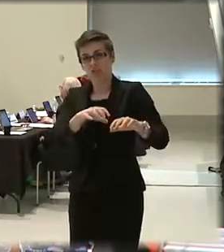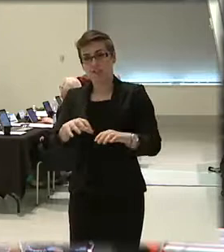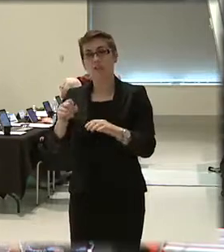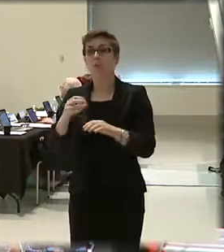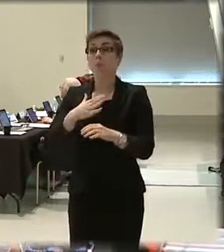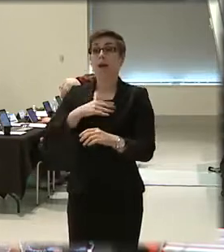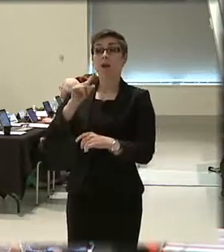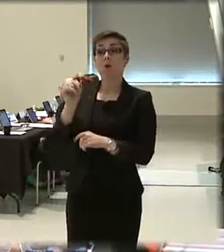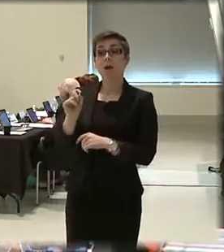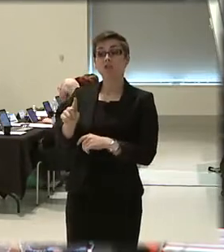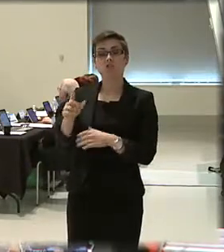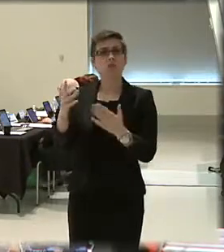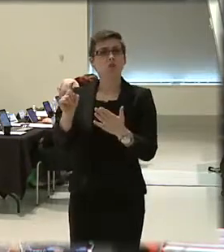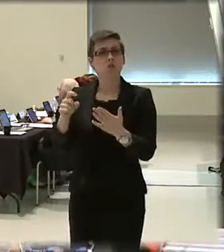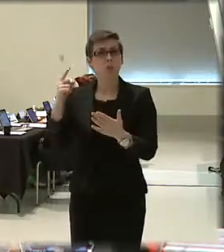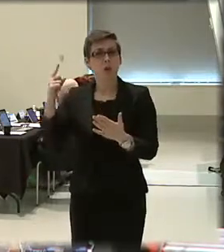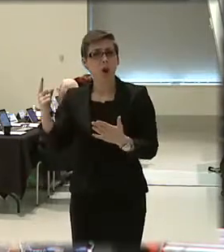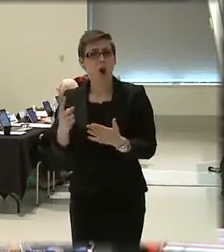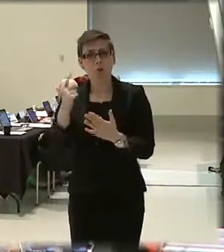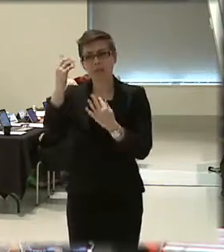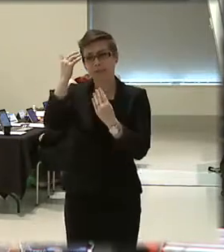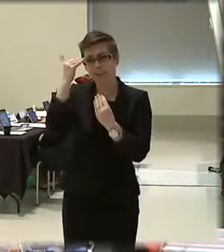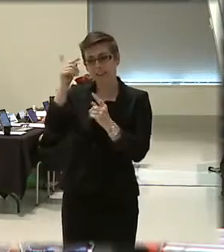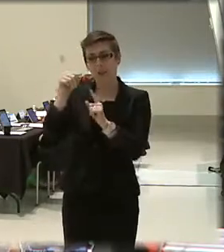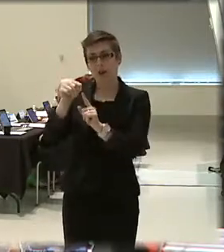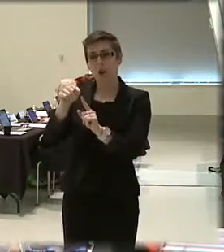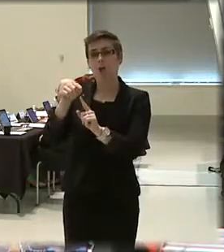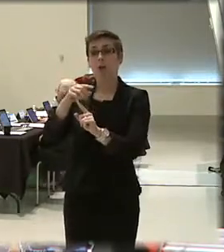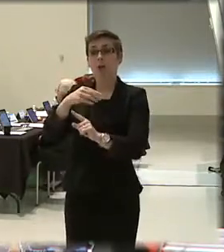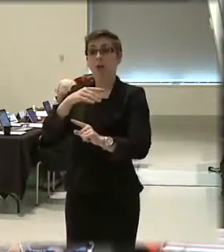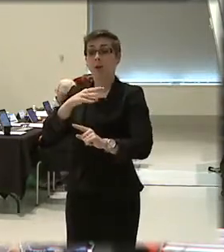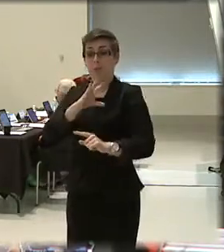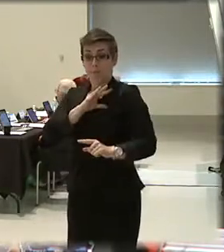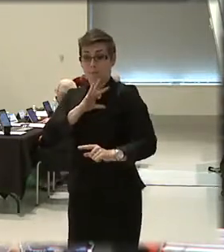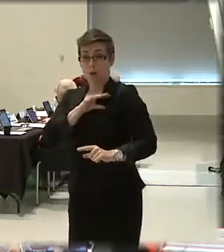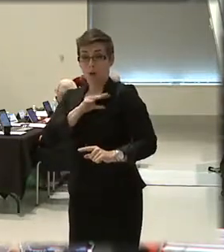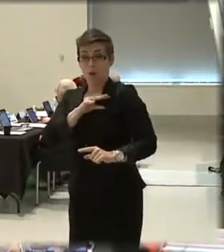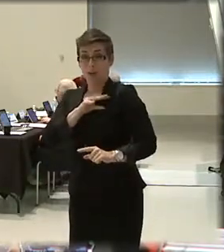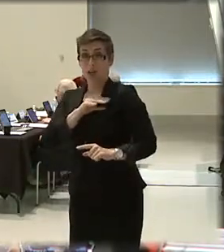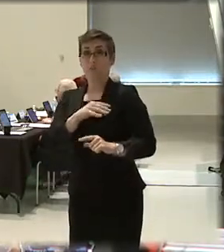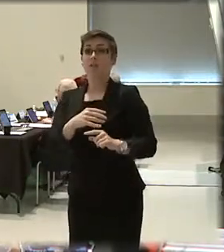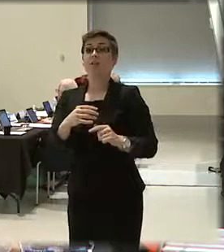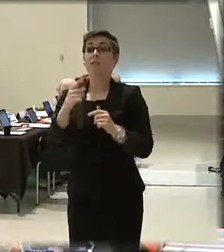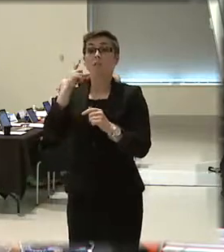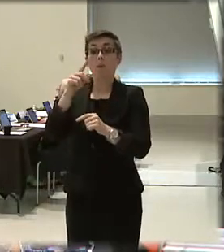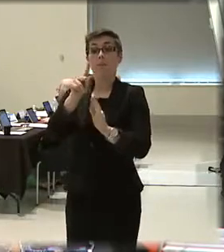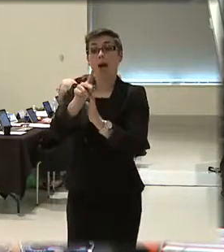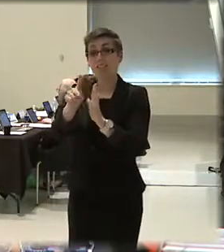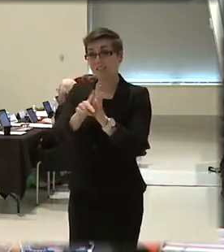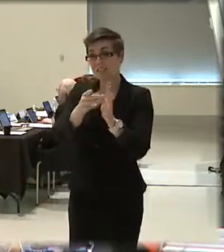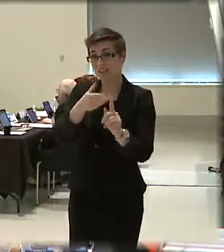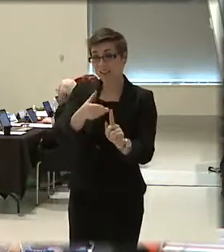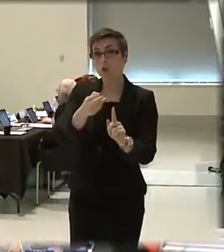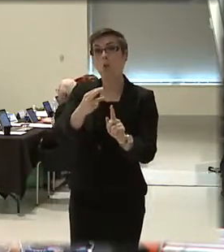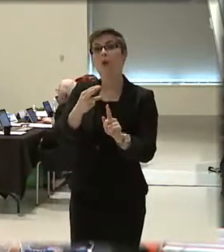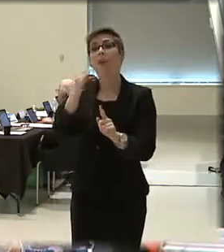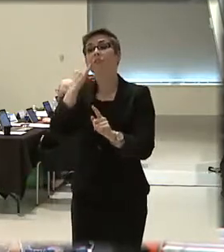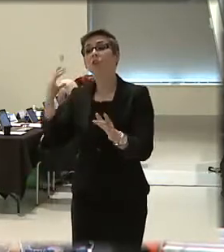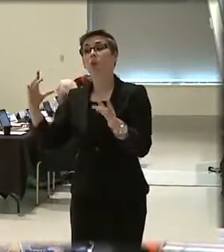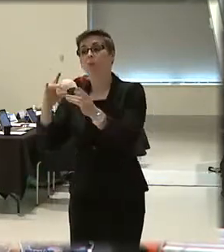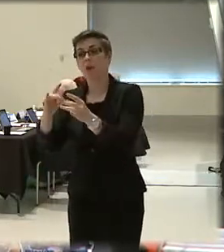thinking about body-worn cameras as a policy solution when they are always paired with dash cams or some other kind of camera that